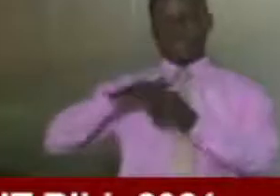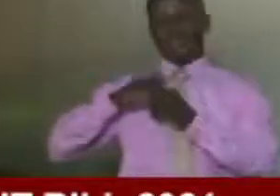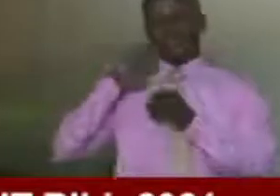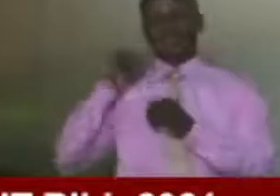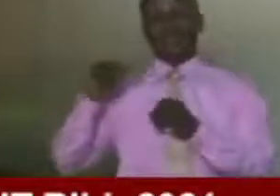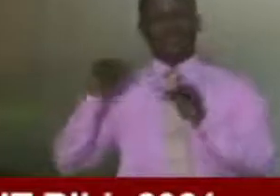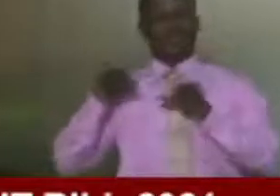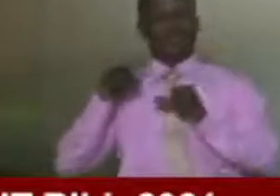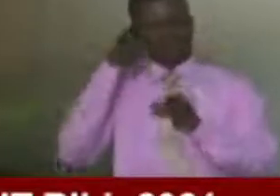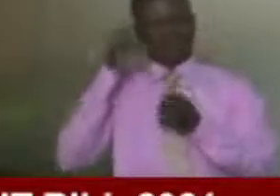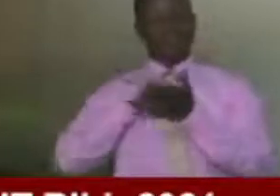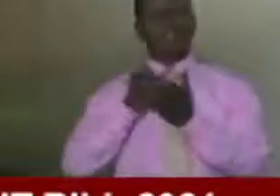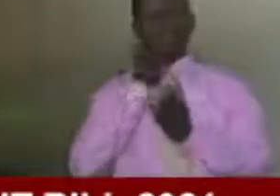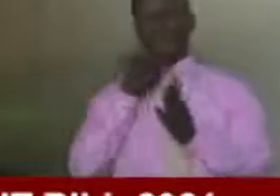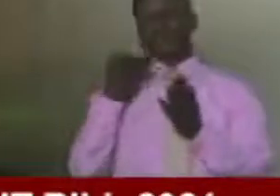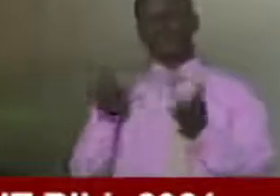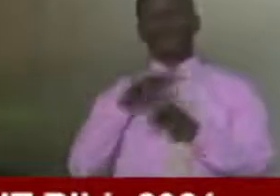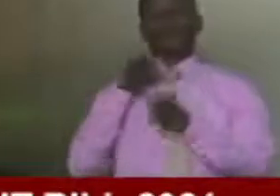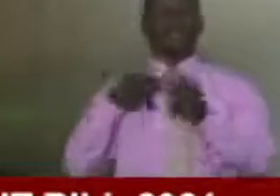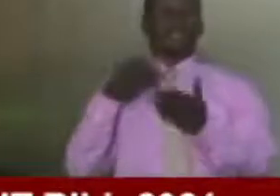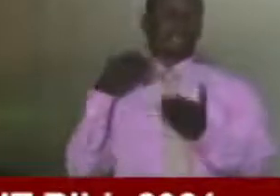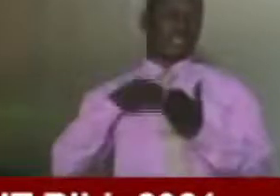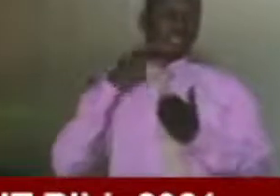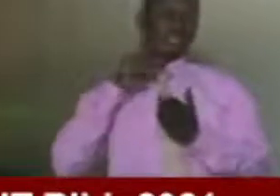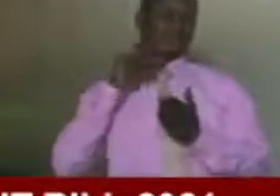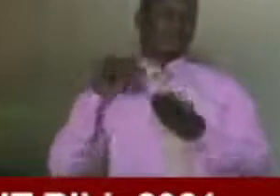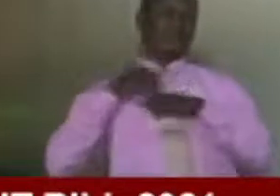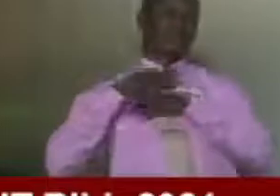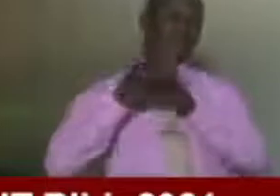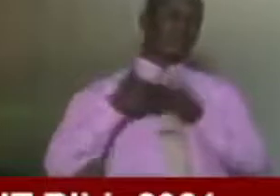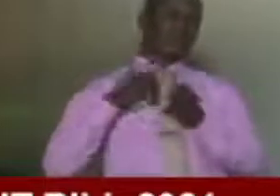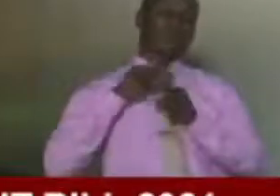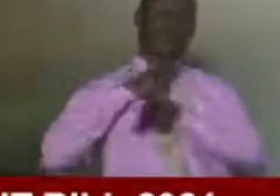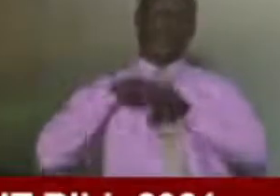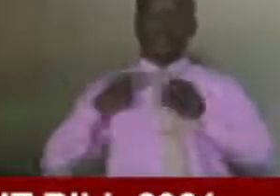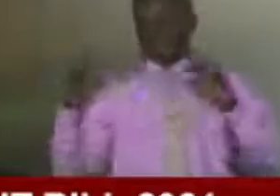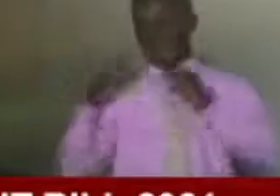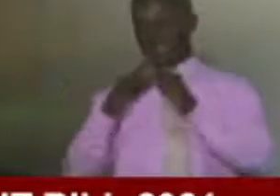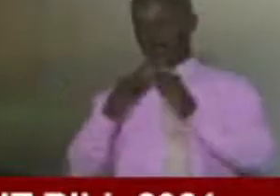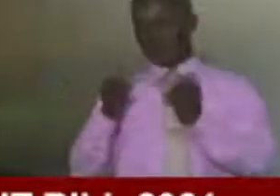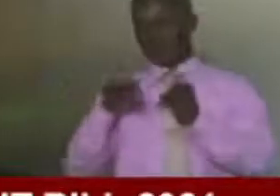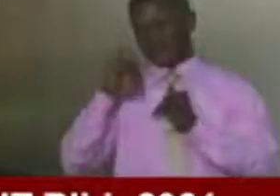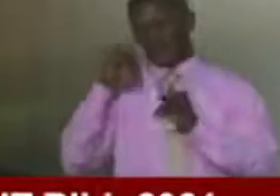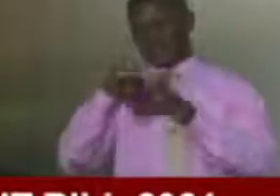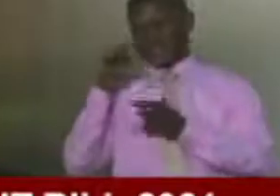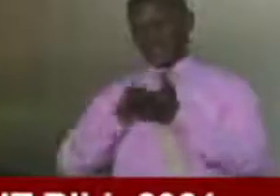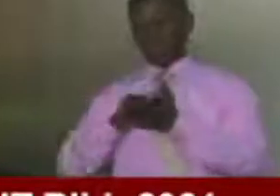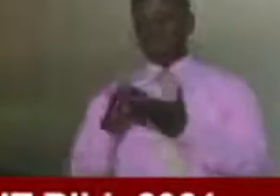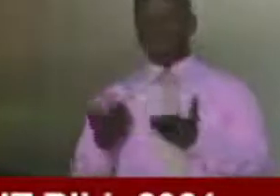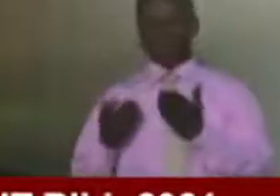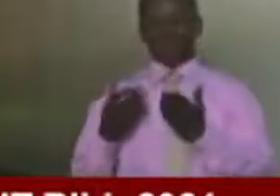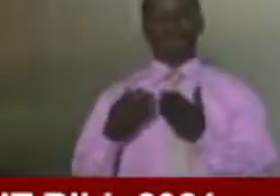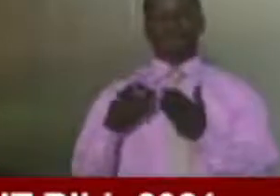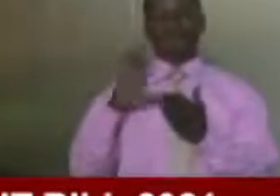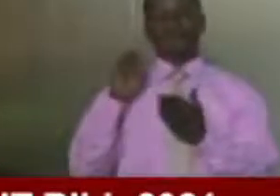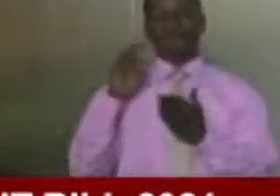Right. So the National Assembly, so when this bill goes by, so why we're now concerned about time is the fact that, well, consensus dropped direct